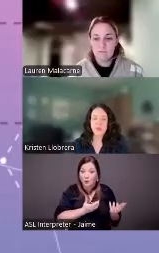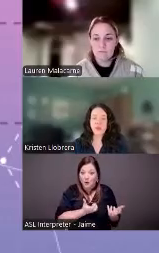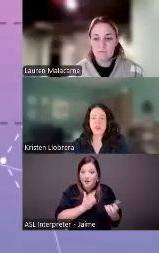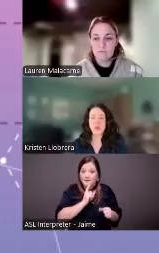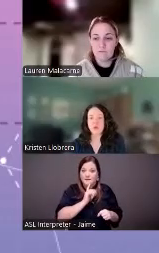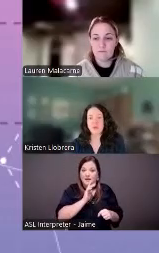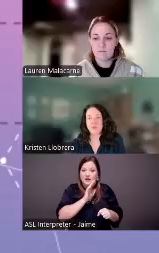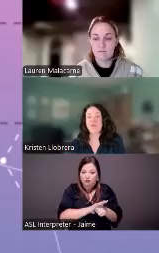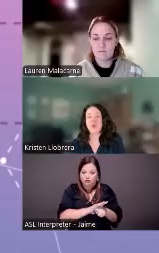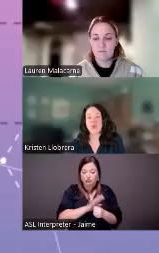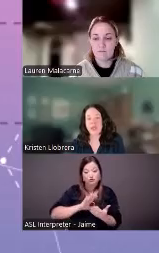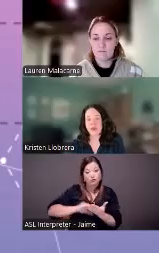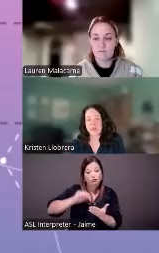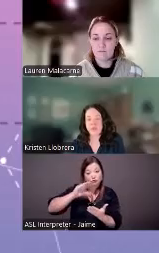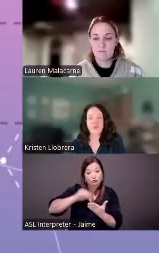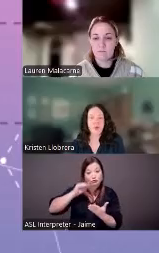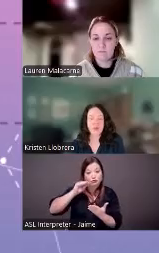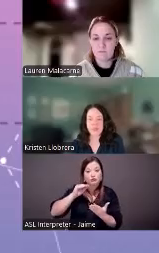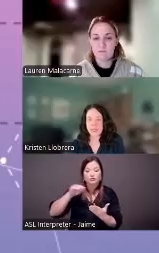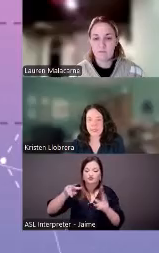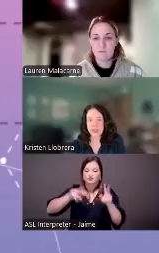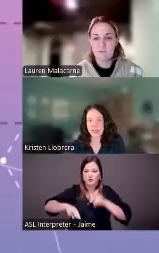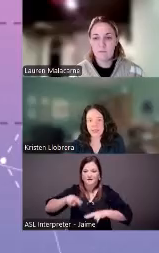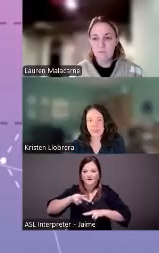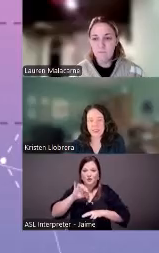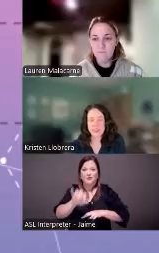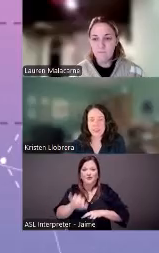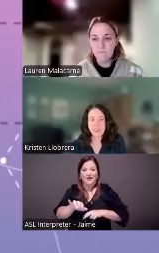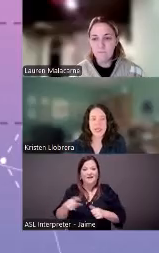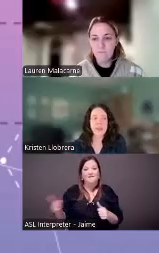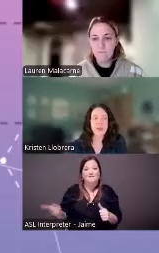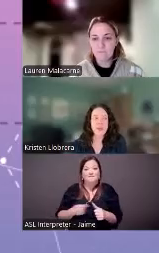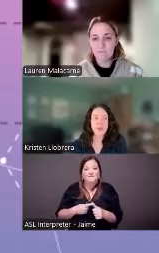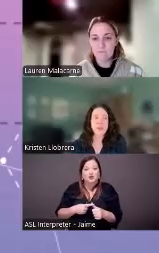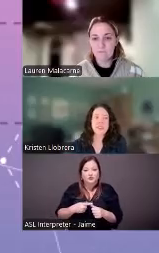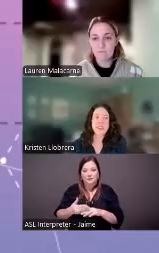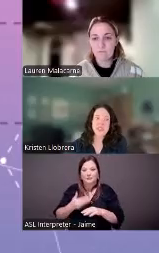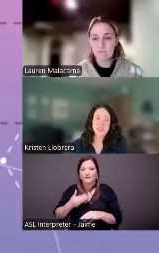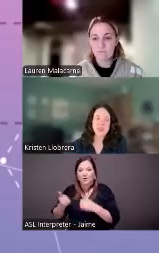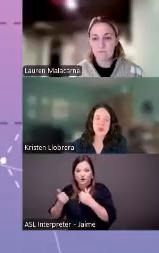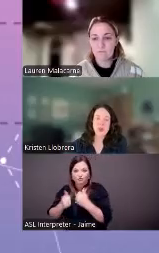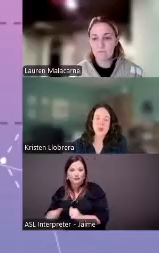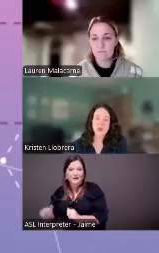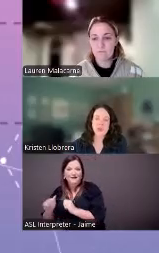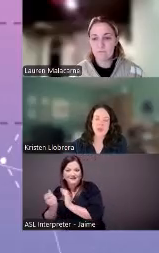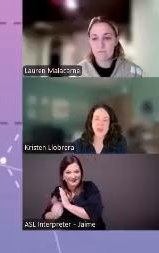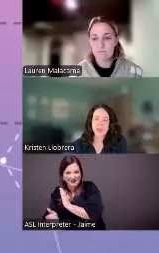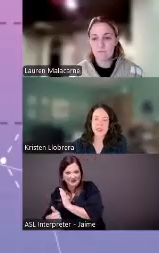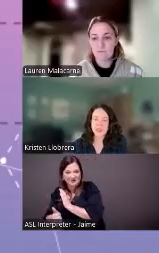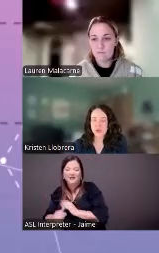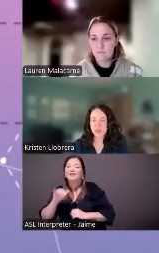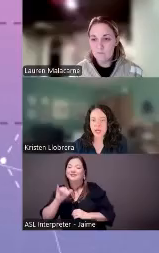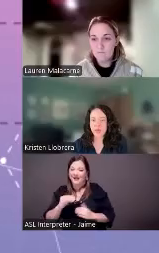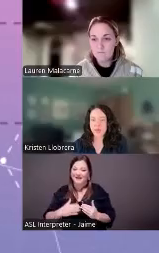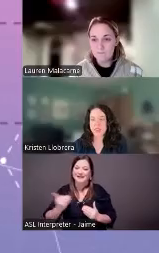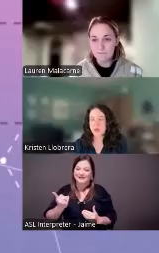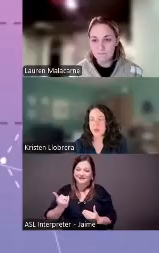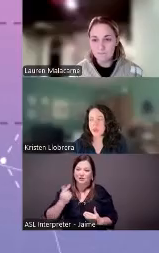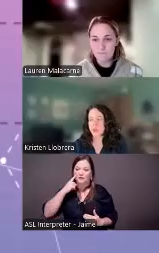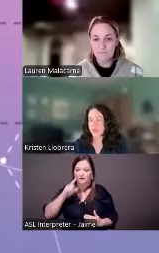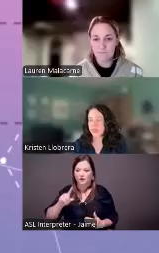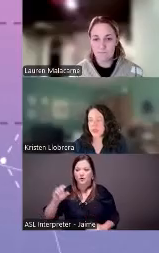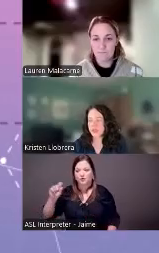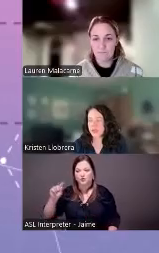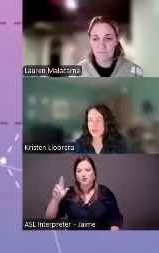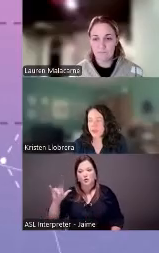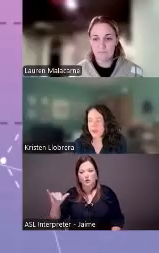the learners were reviewing that before attempting any of the skills. And that was easier to do when we were developing in Storyline because